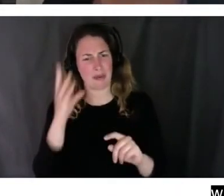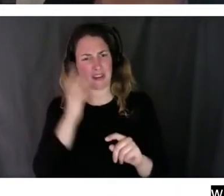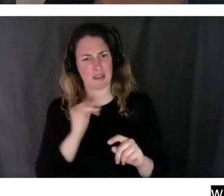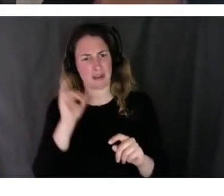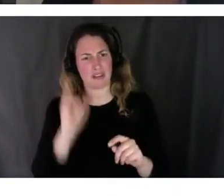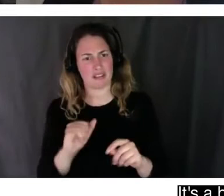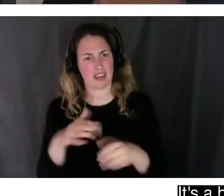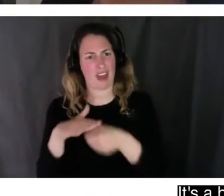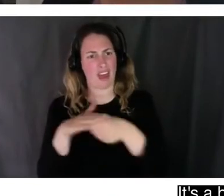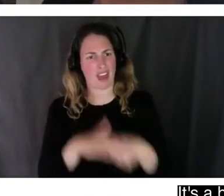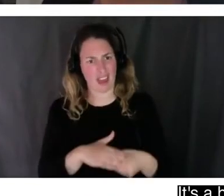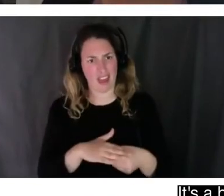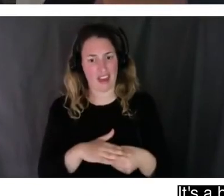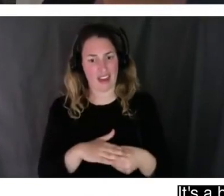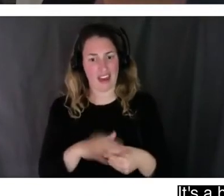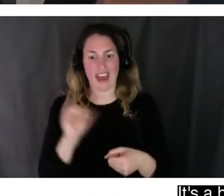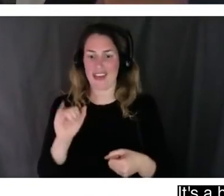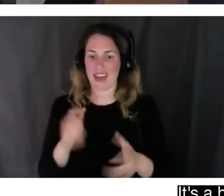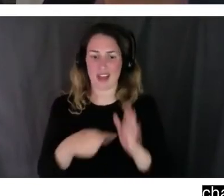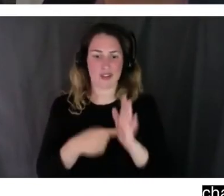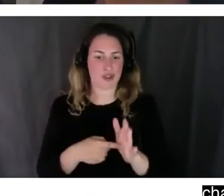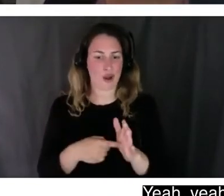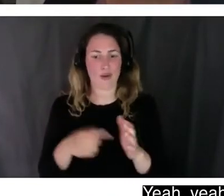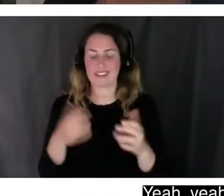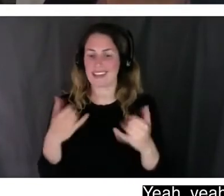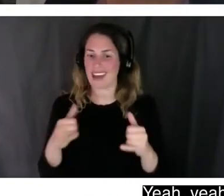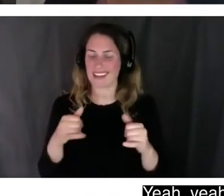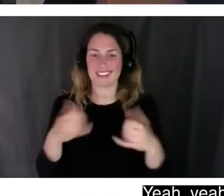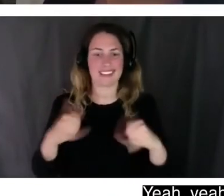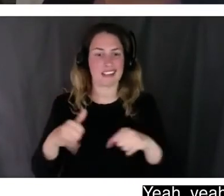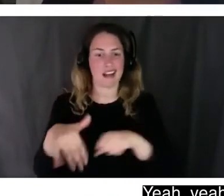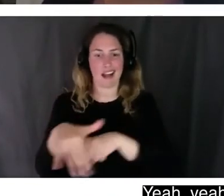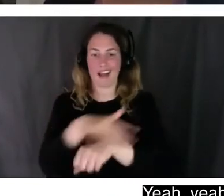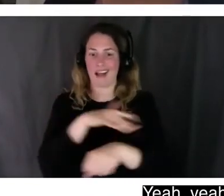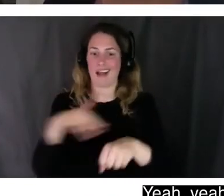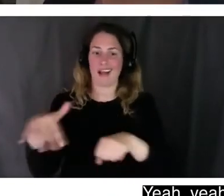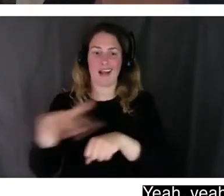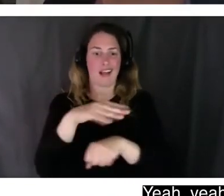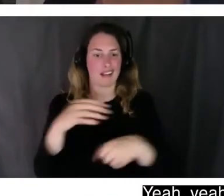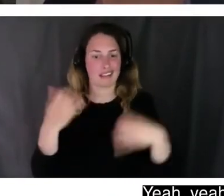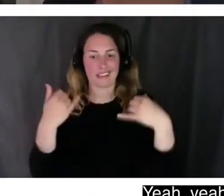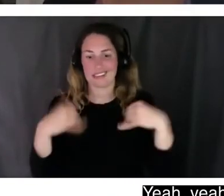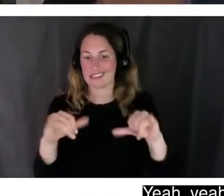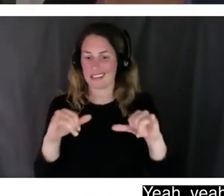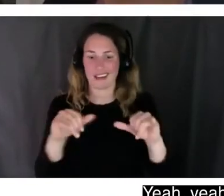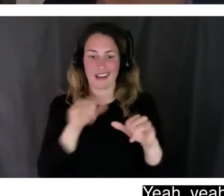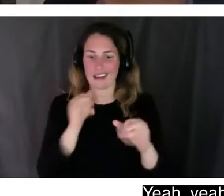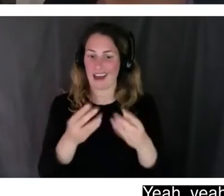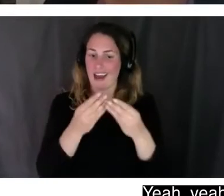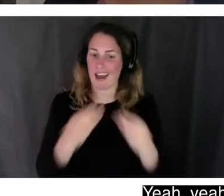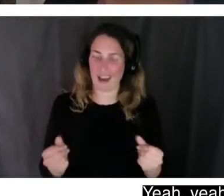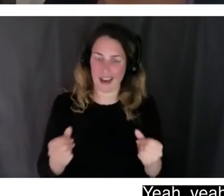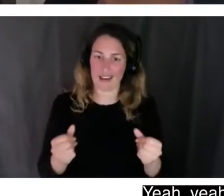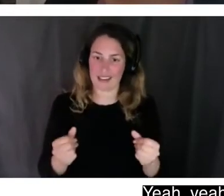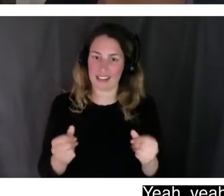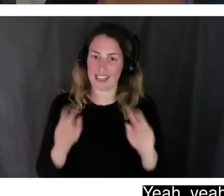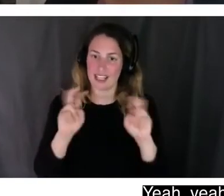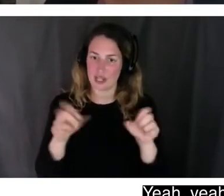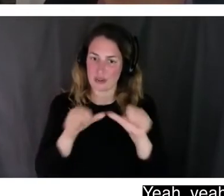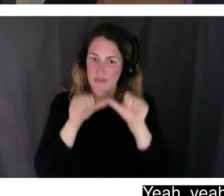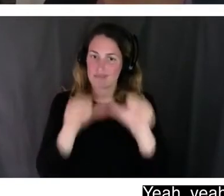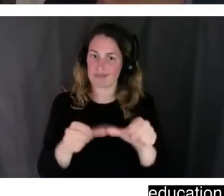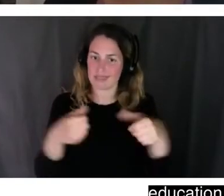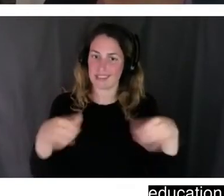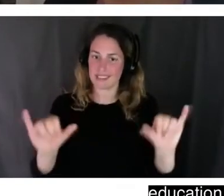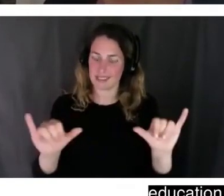we're dealing with. The bigger issue, and it's huge. Yeah. So it's an